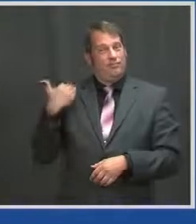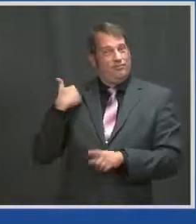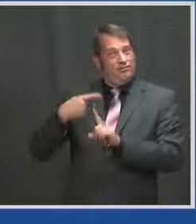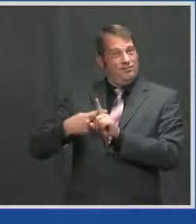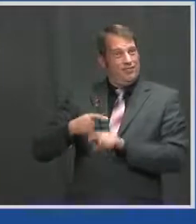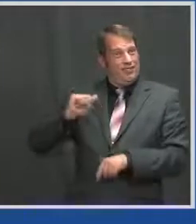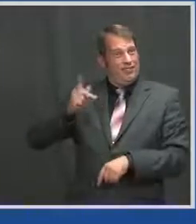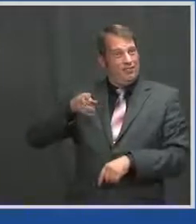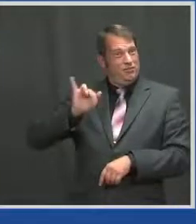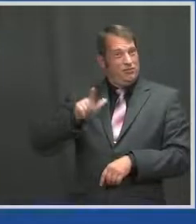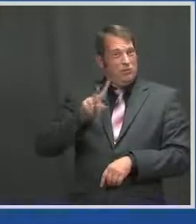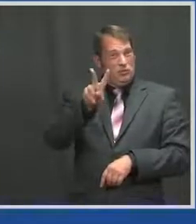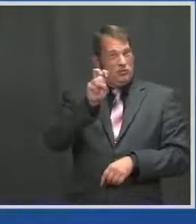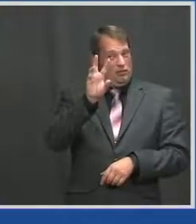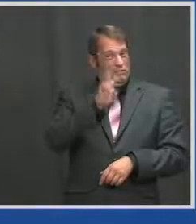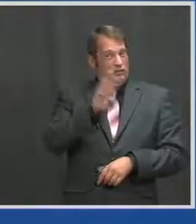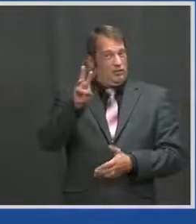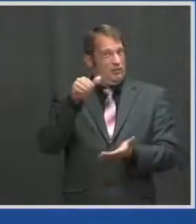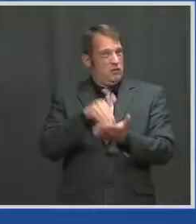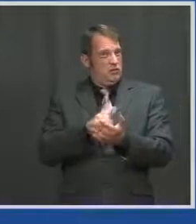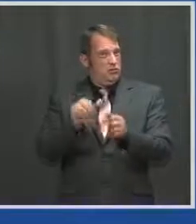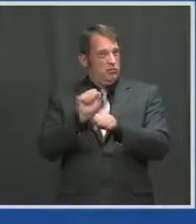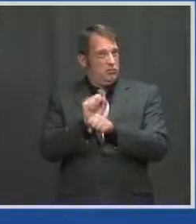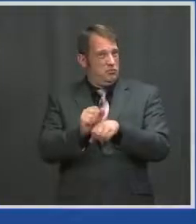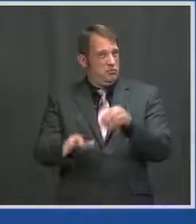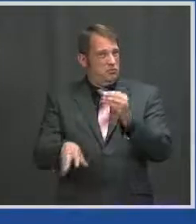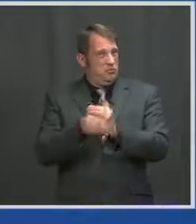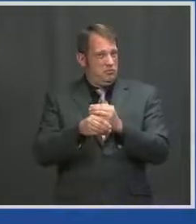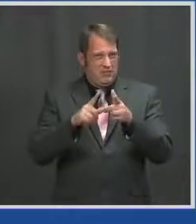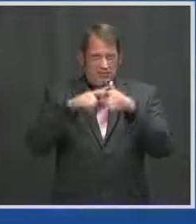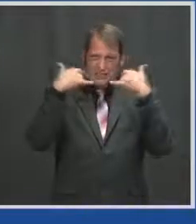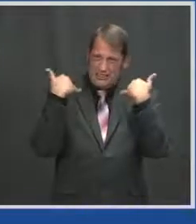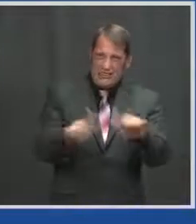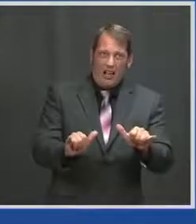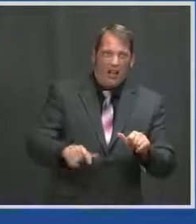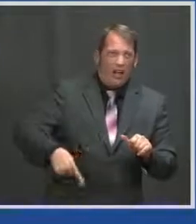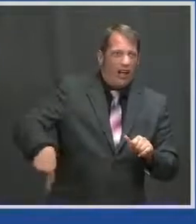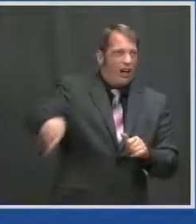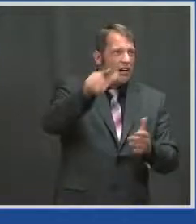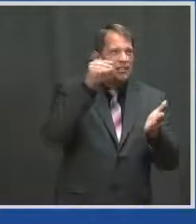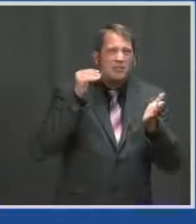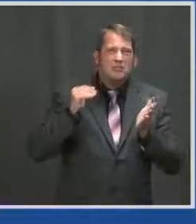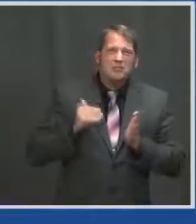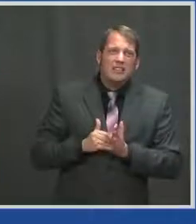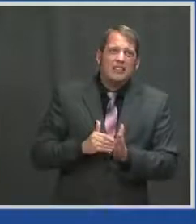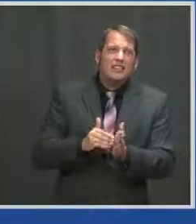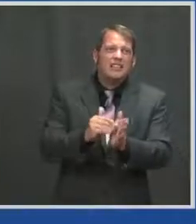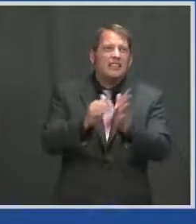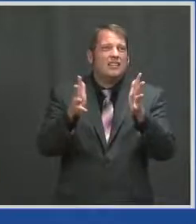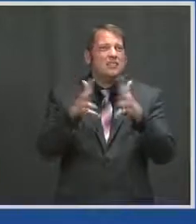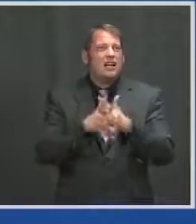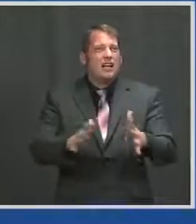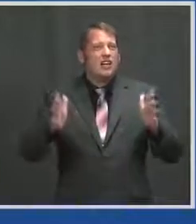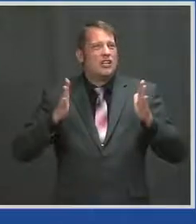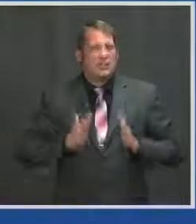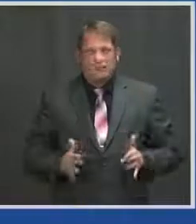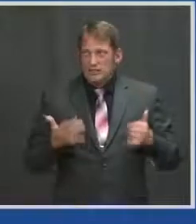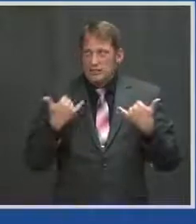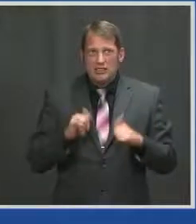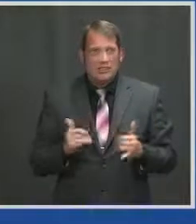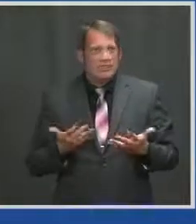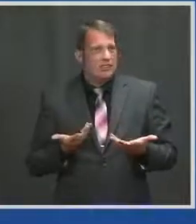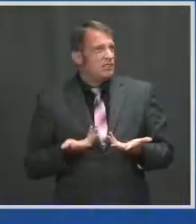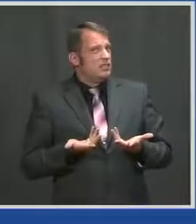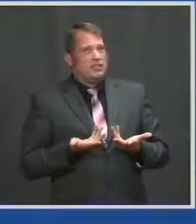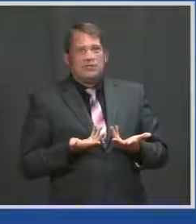job. And there are millions of Americans out there who, through no fault of their own, have been knocked flat